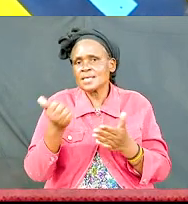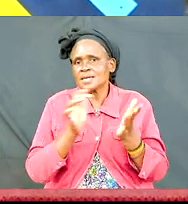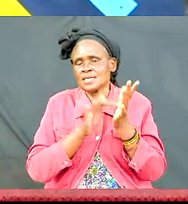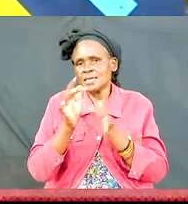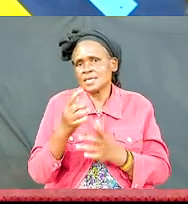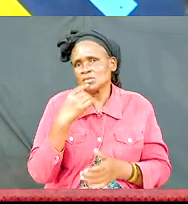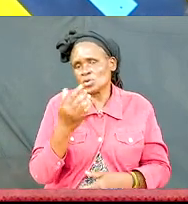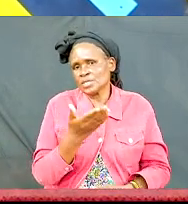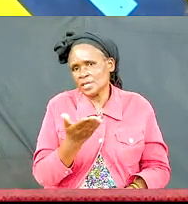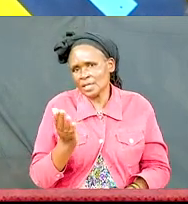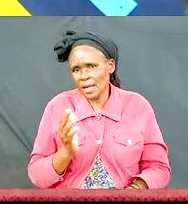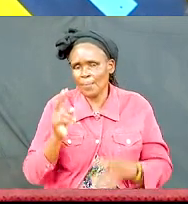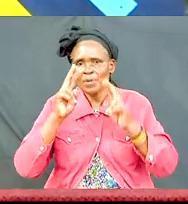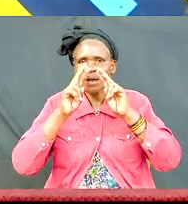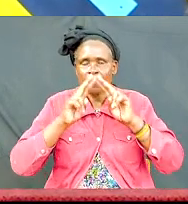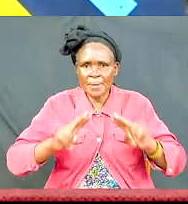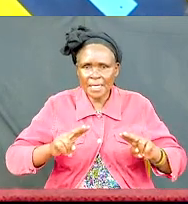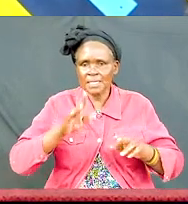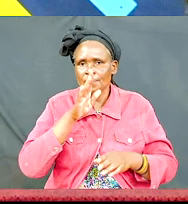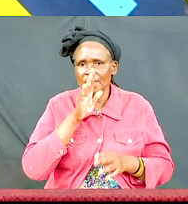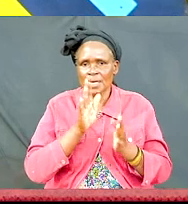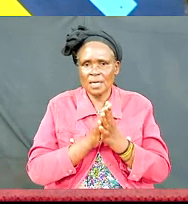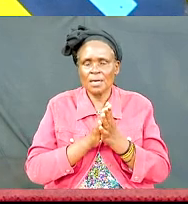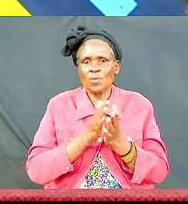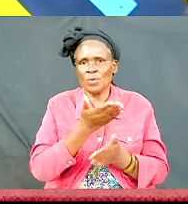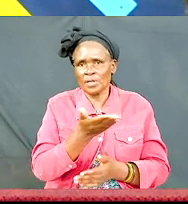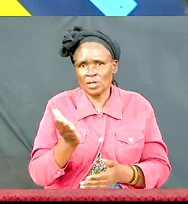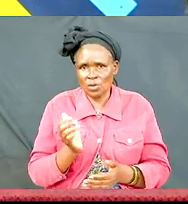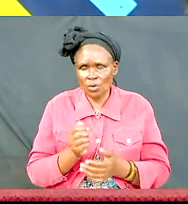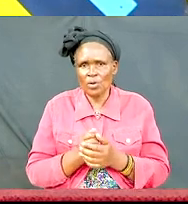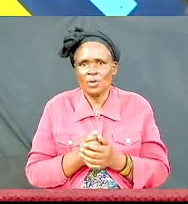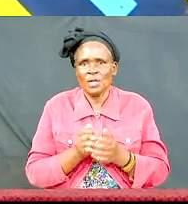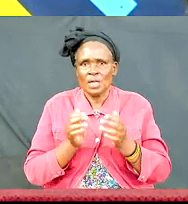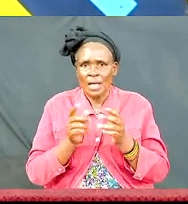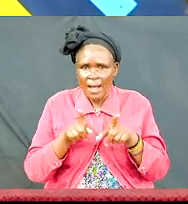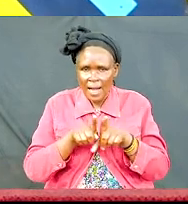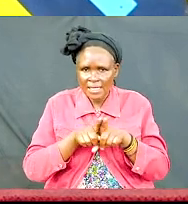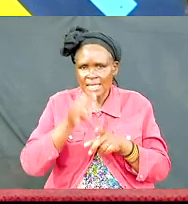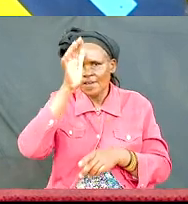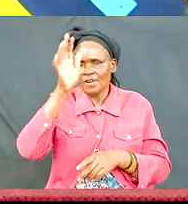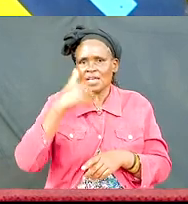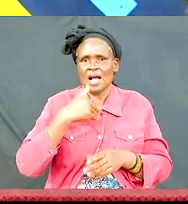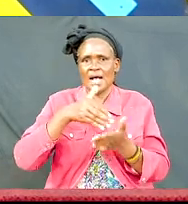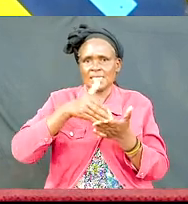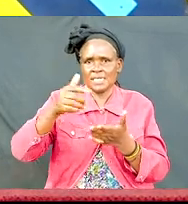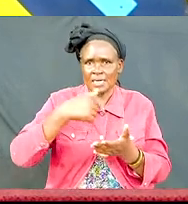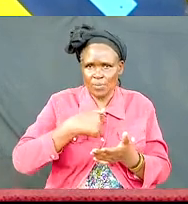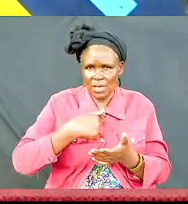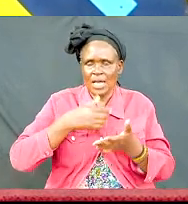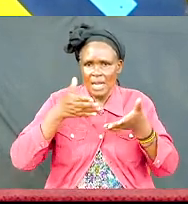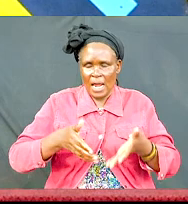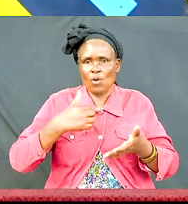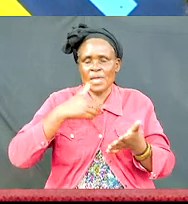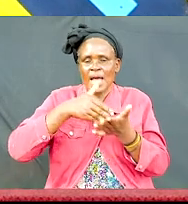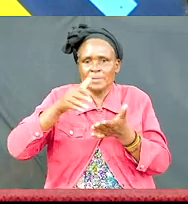them, "Peace be with you. As the Father has sent me, I am sending